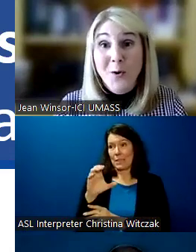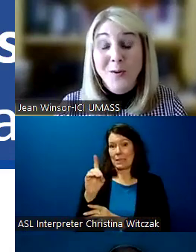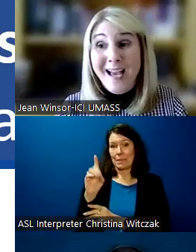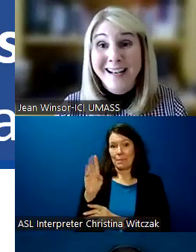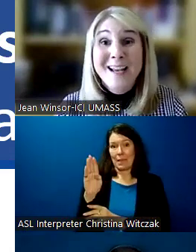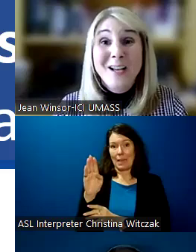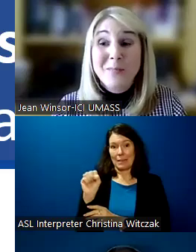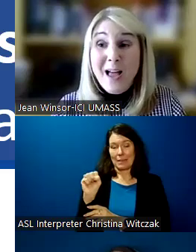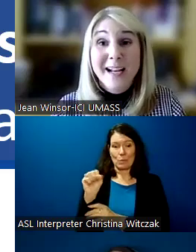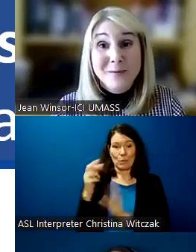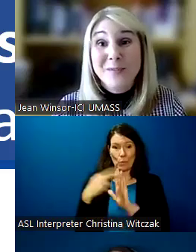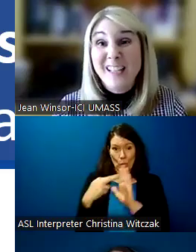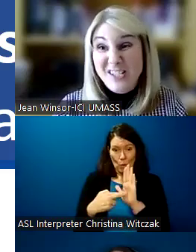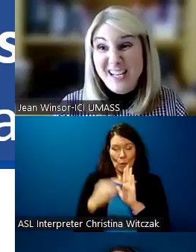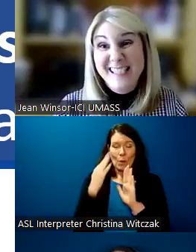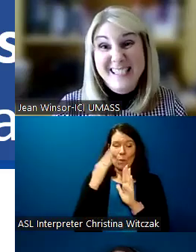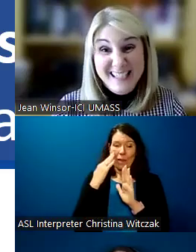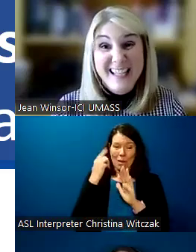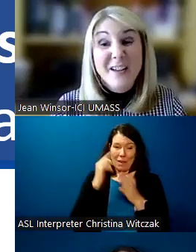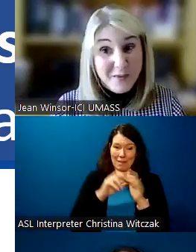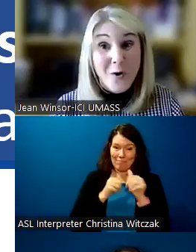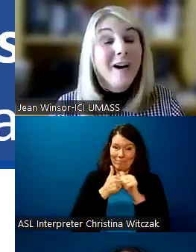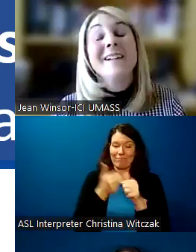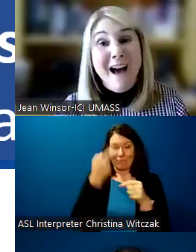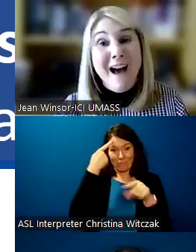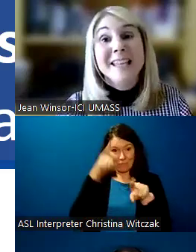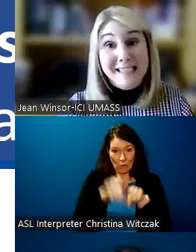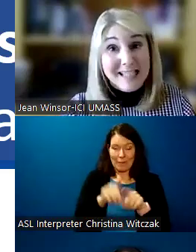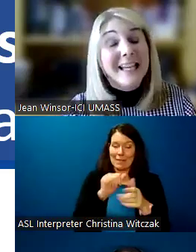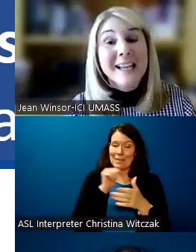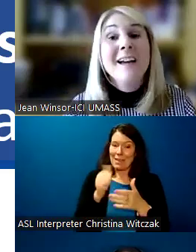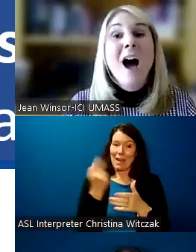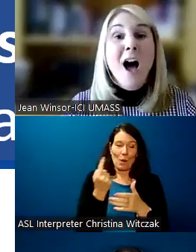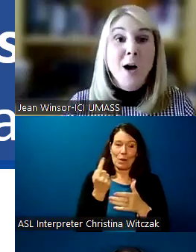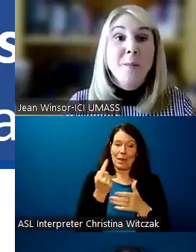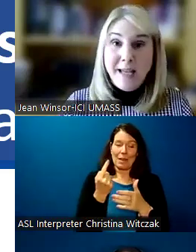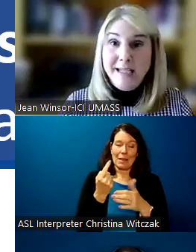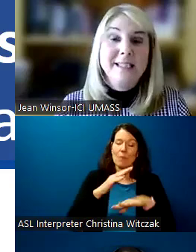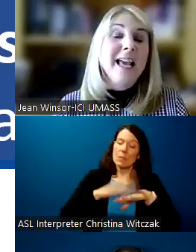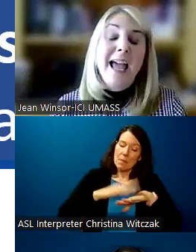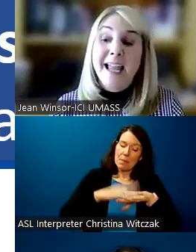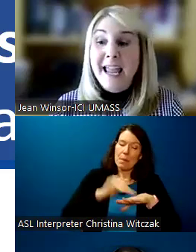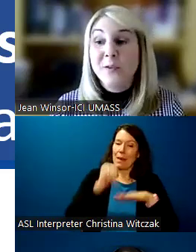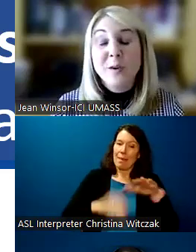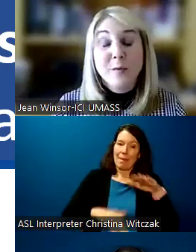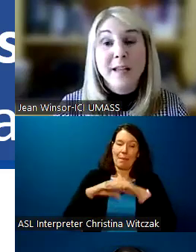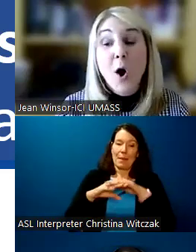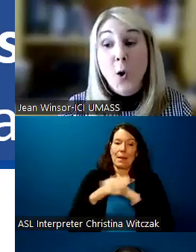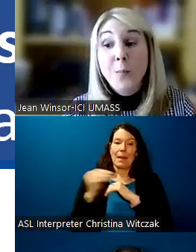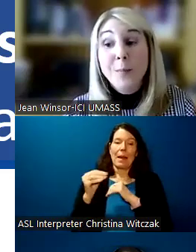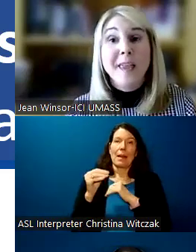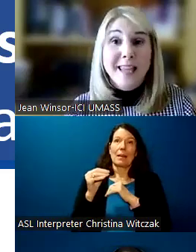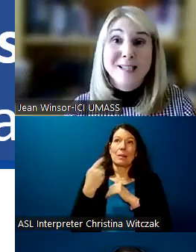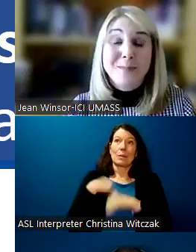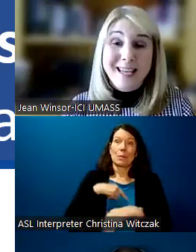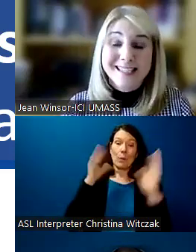We know that compliance was really just the floor, not the ceiling, I like to say, and we really